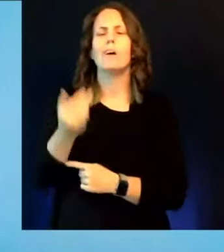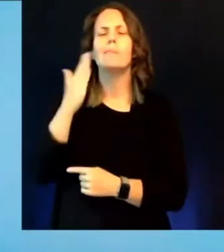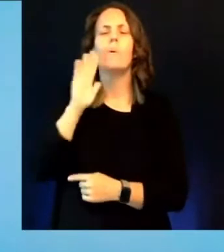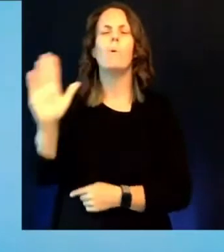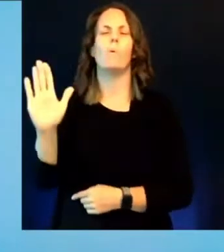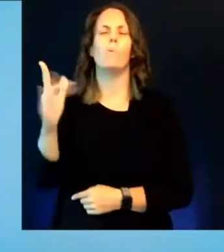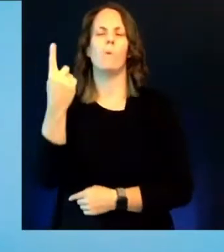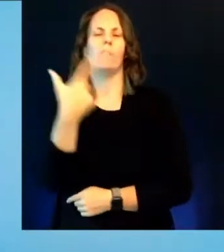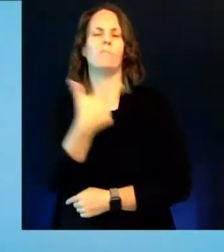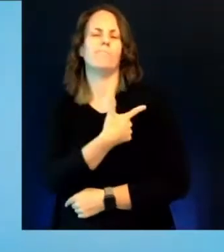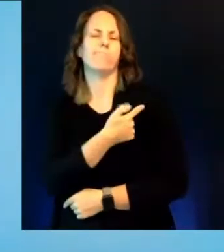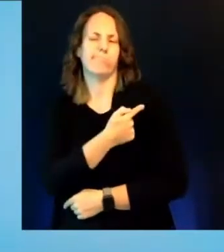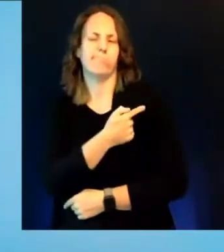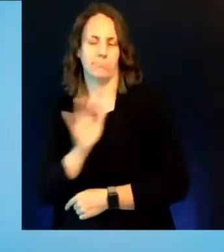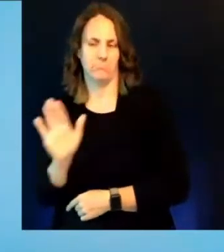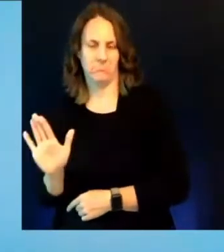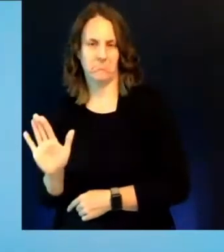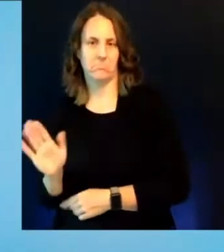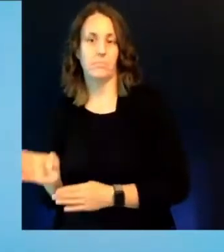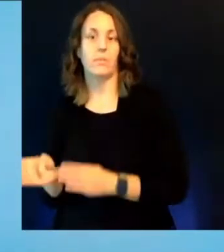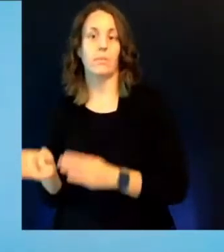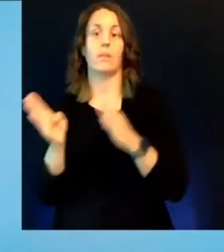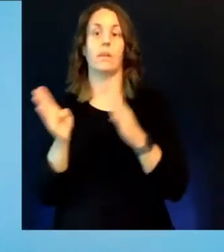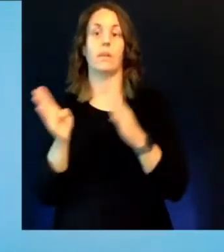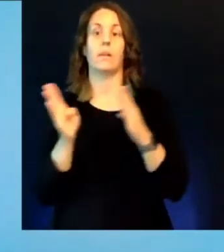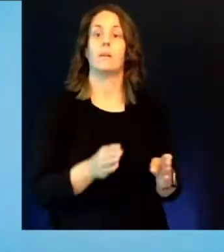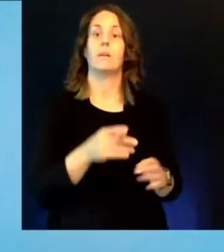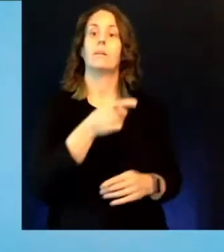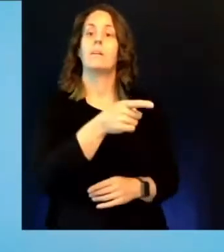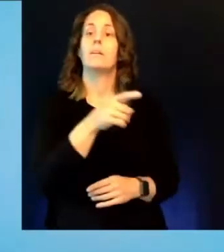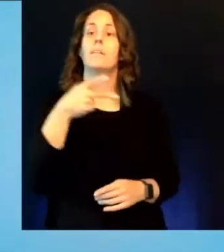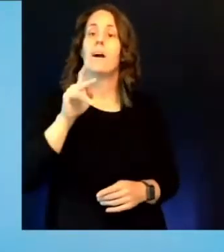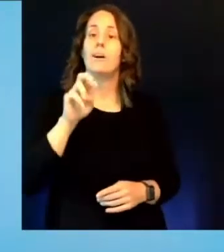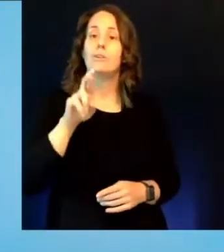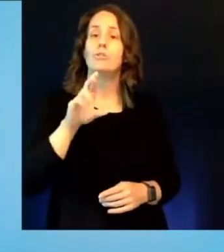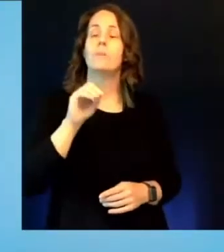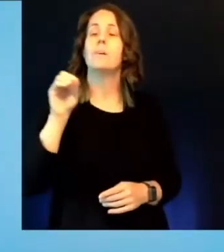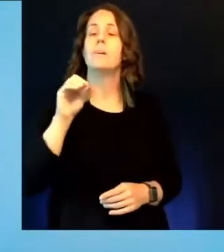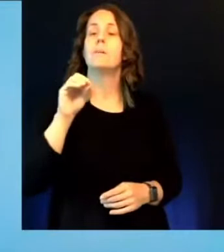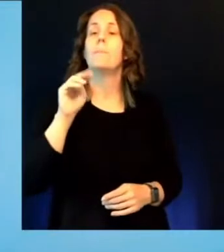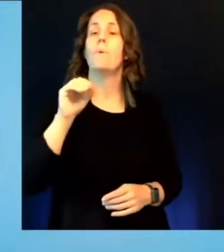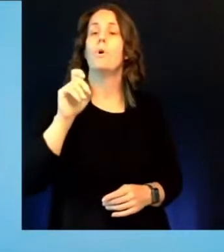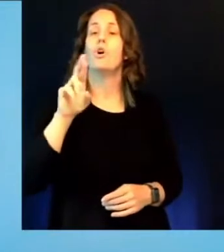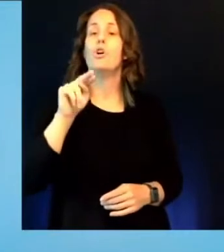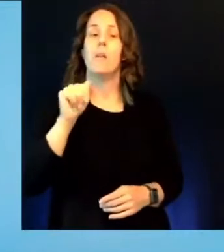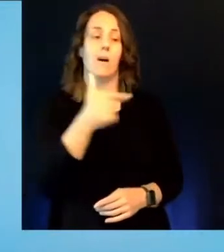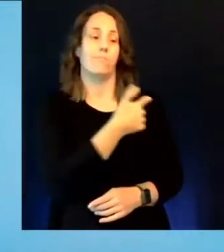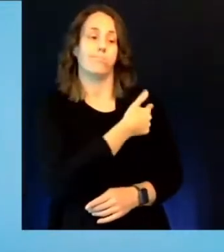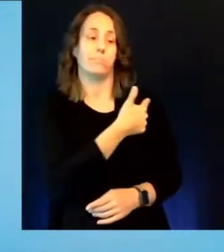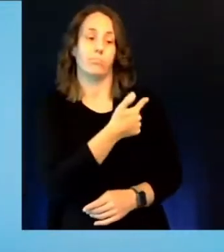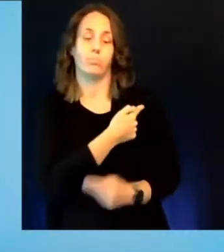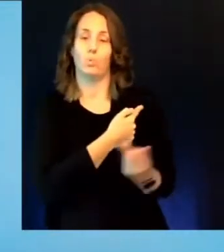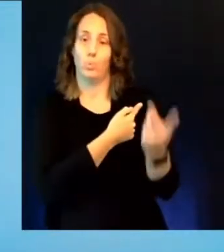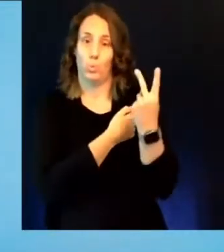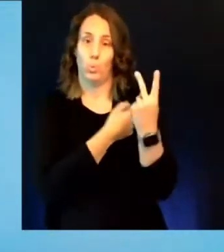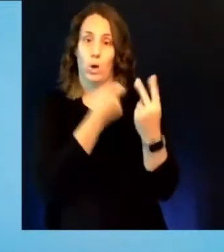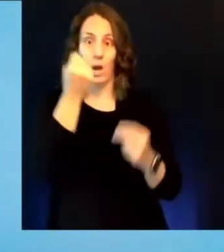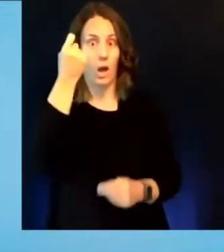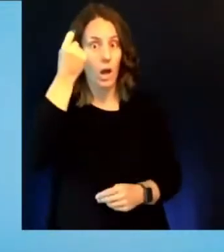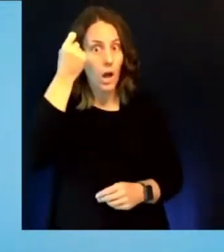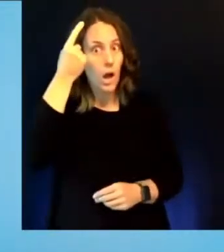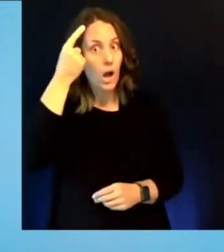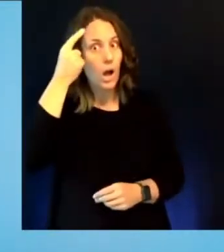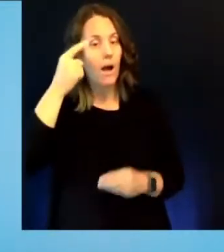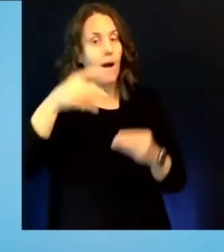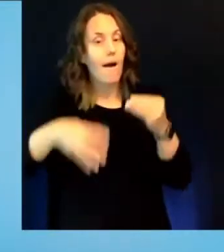that final dose in their series. So we consider those people to be fully vaccinated. The not fully vaccinated numbers include